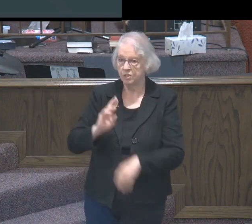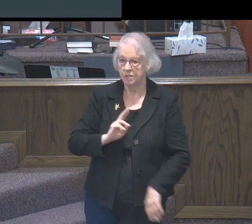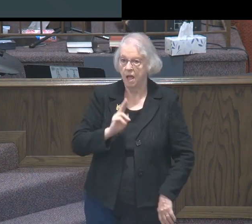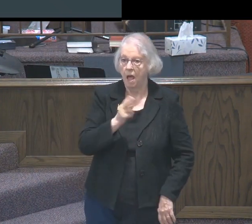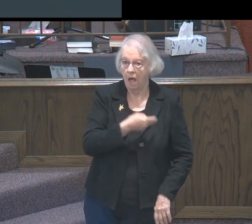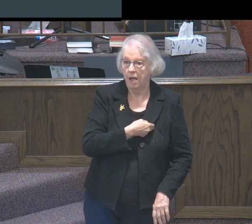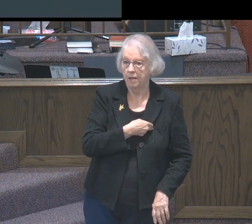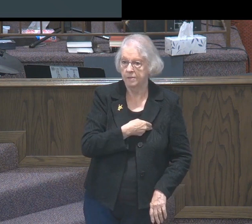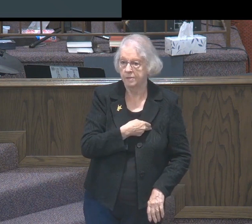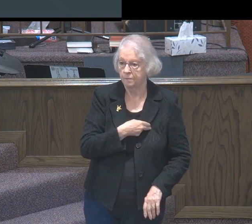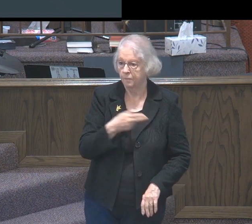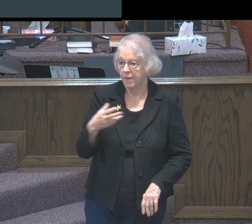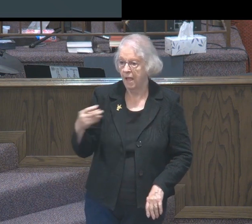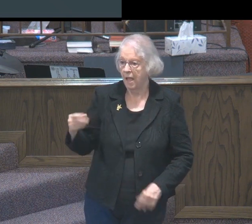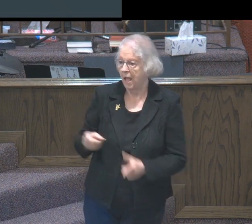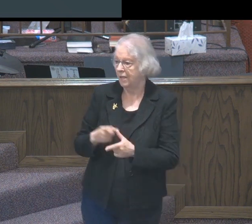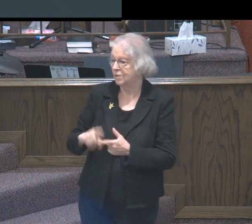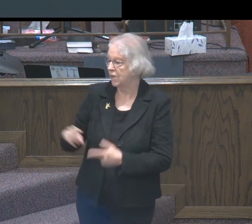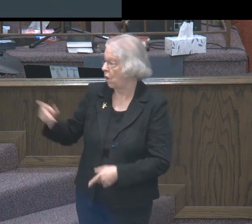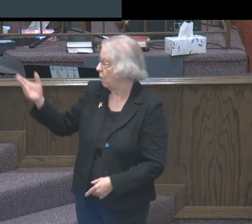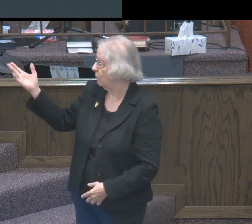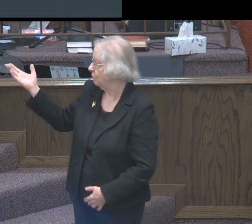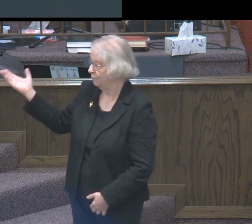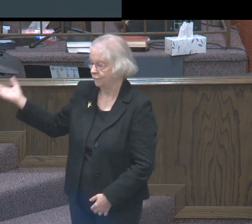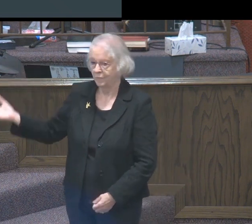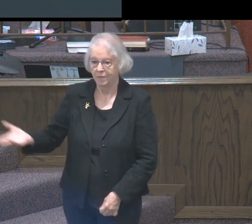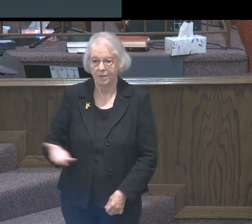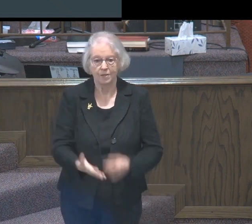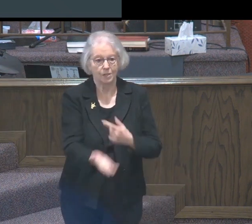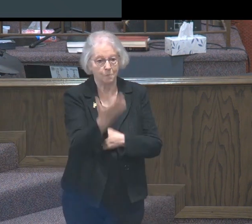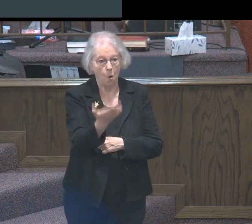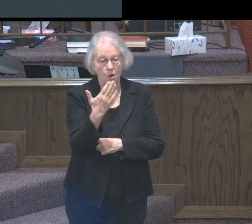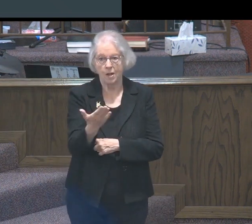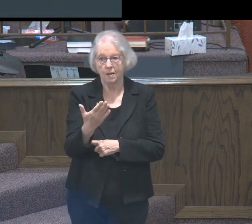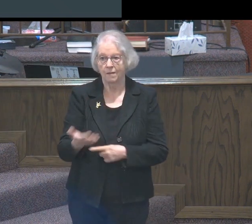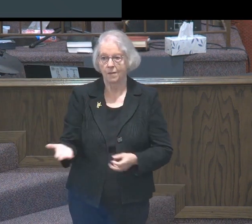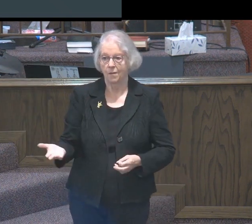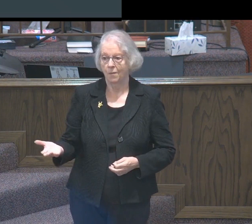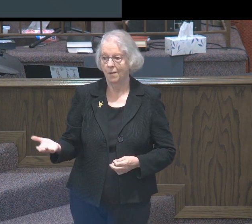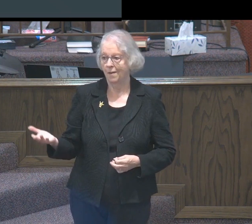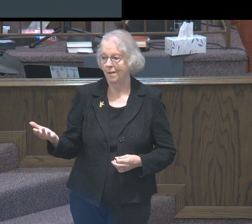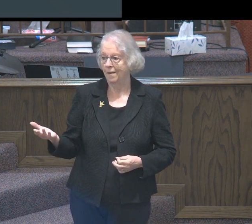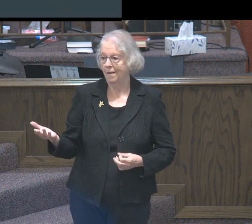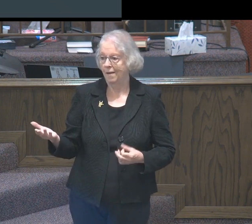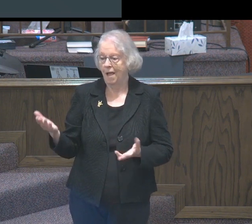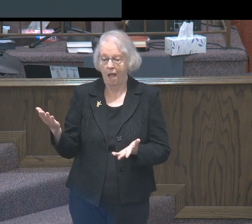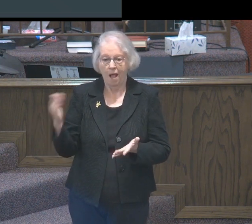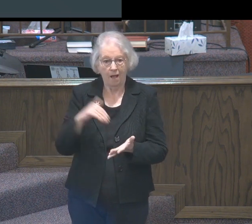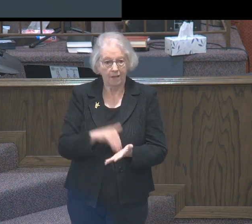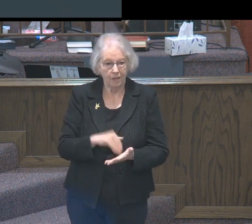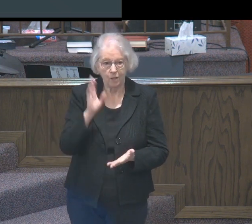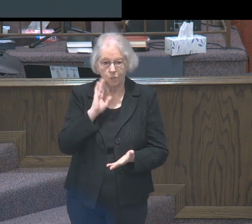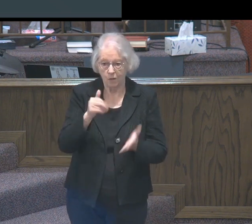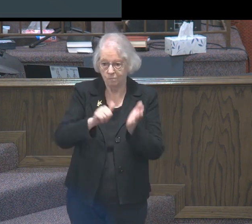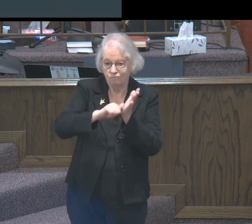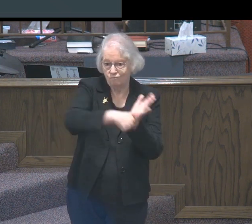life and evident for the world to see. If you're poor in spirit, if you mourn over your sin, if you are humble and